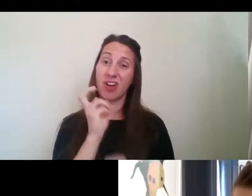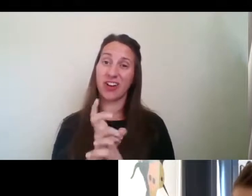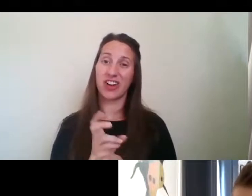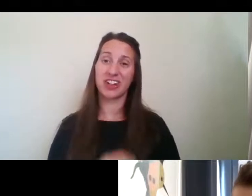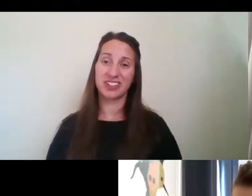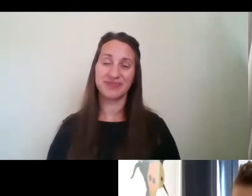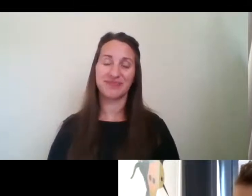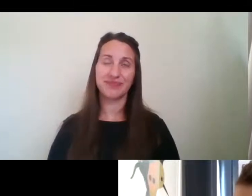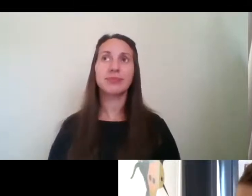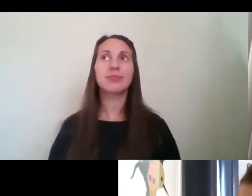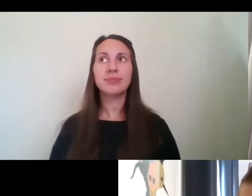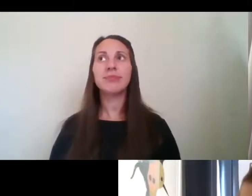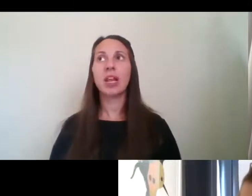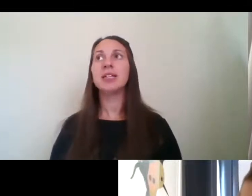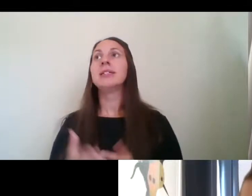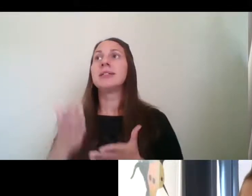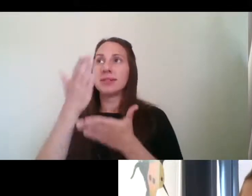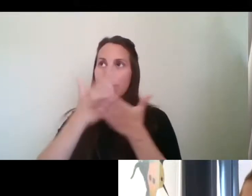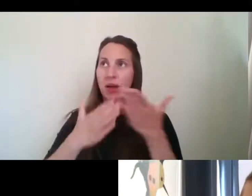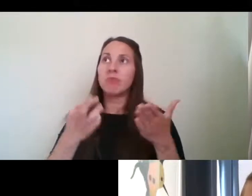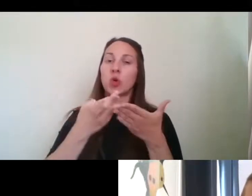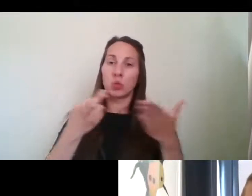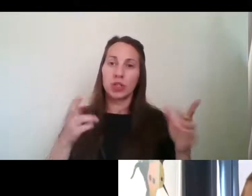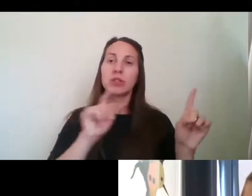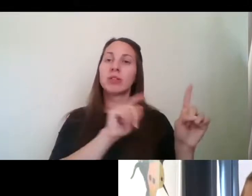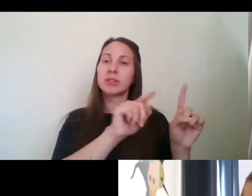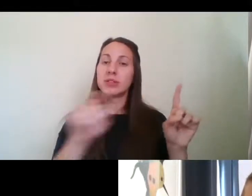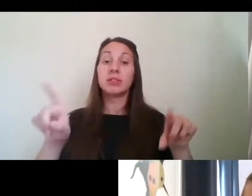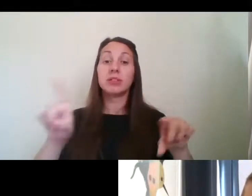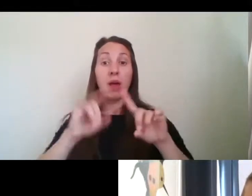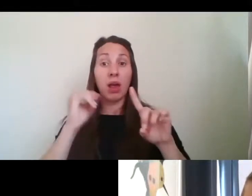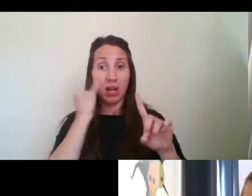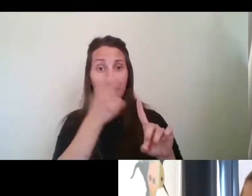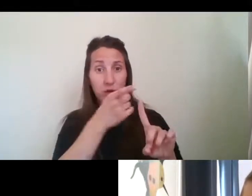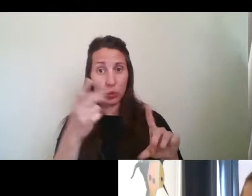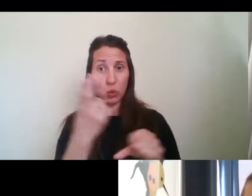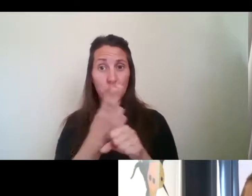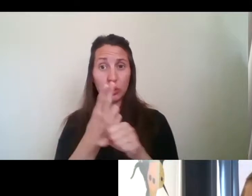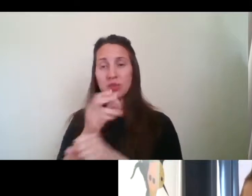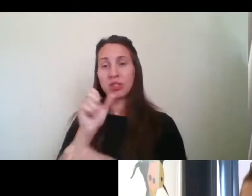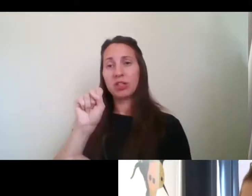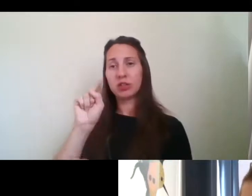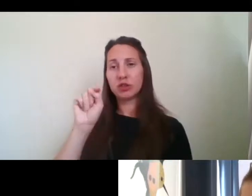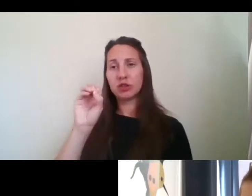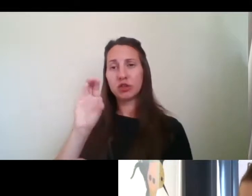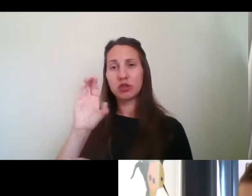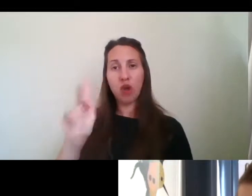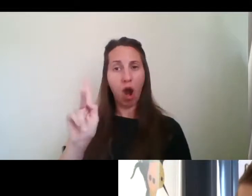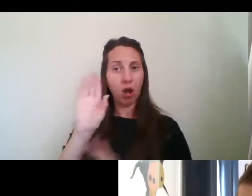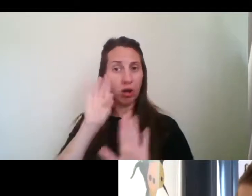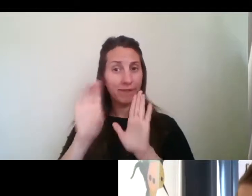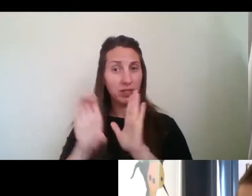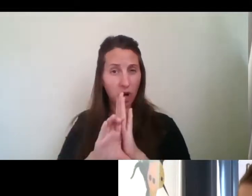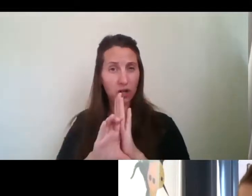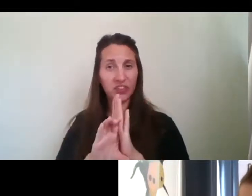There are some resources, but of course, if you're using stock photography, you don't really know